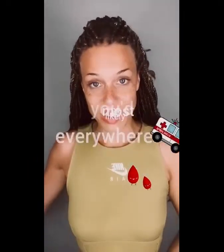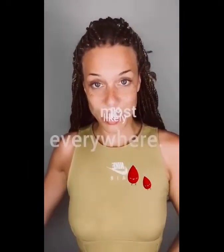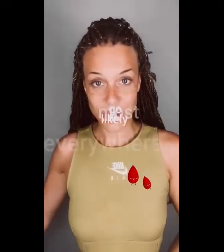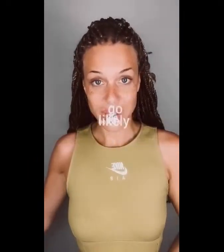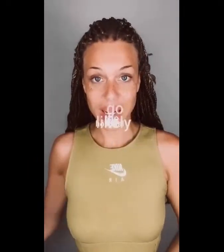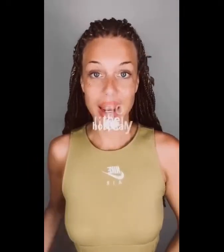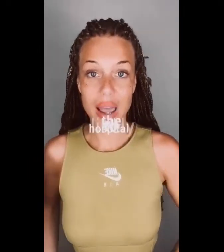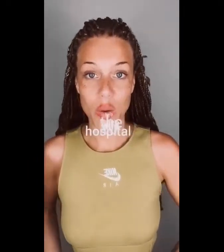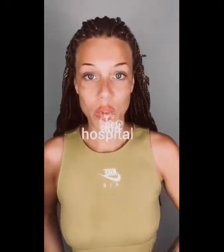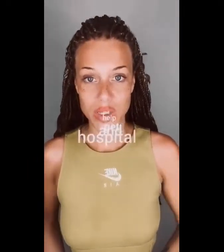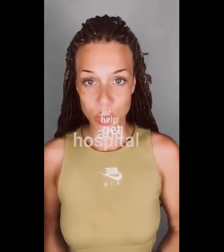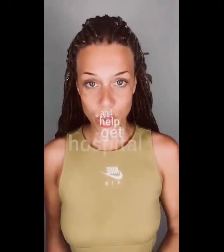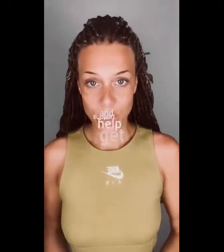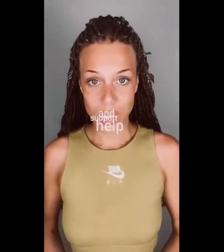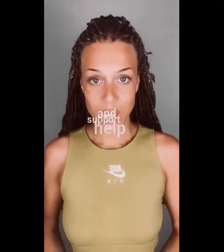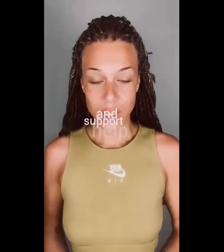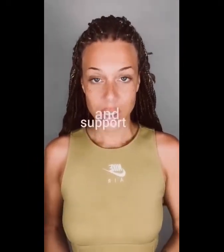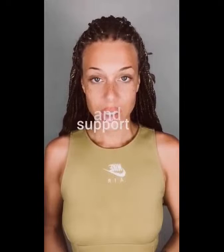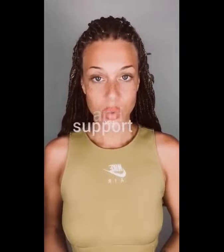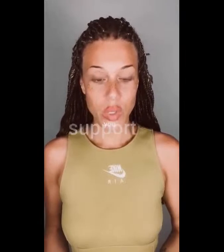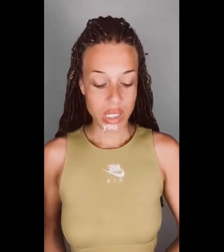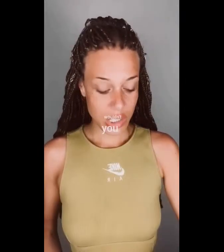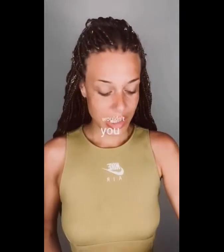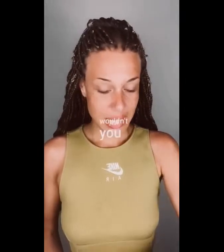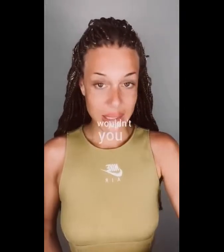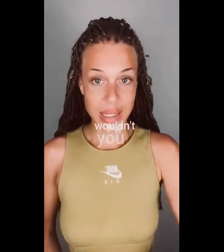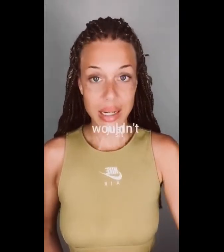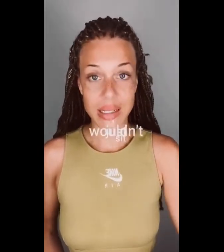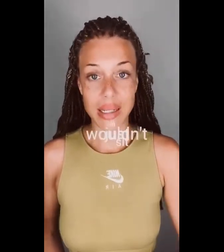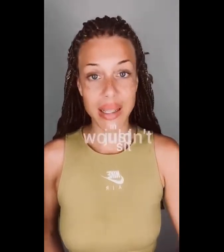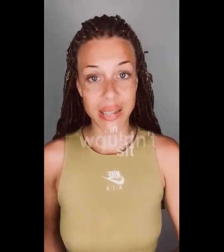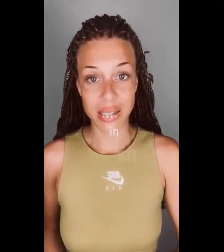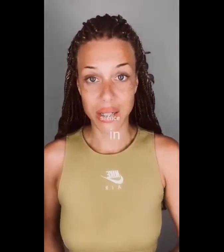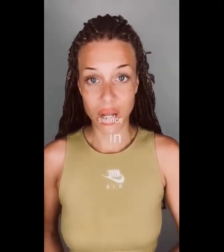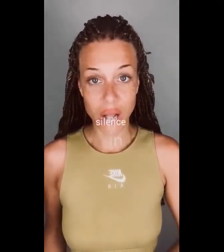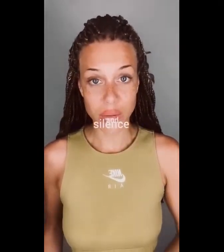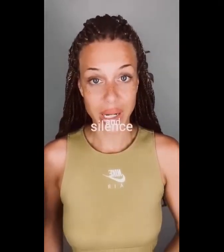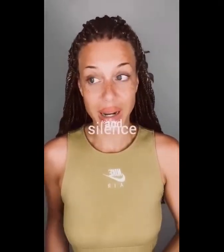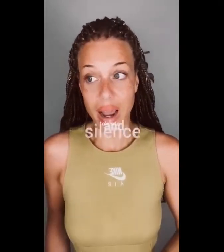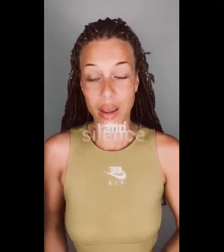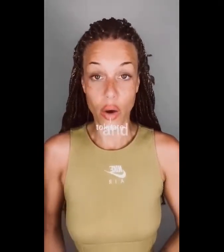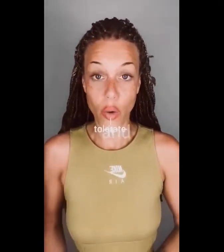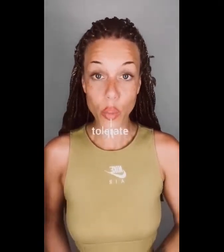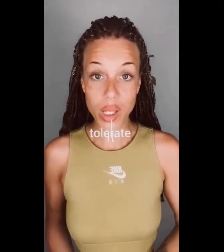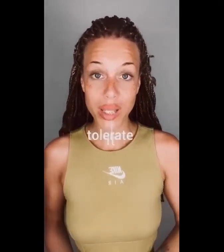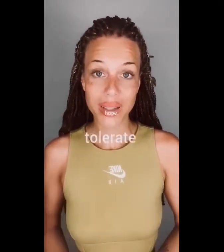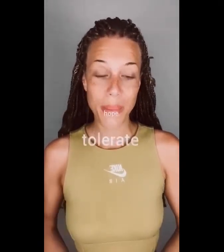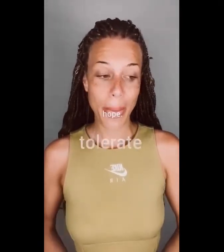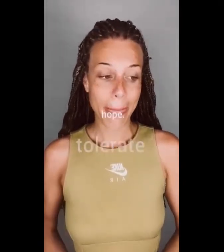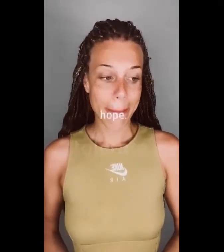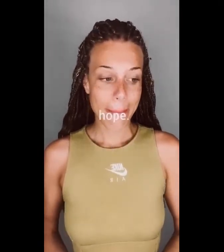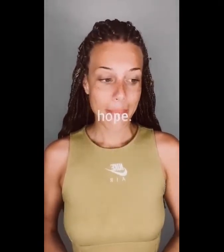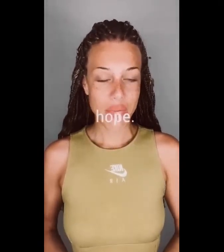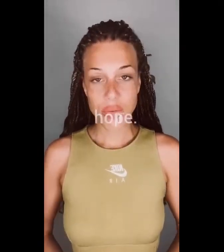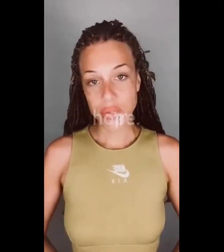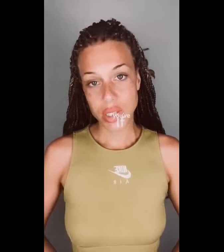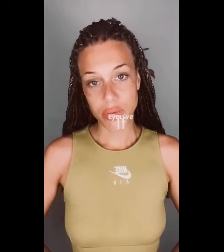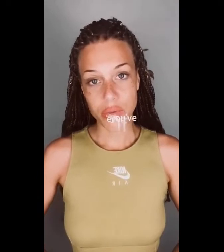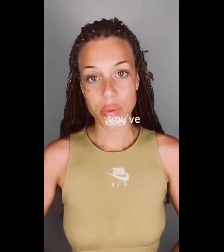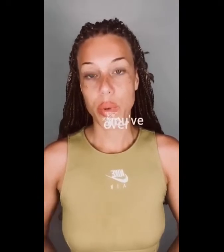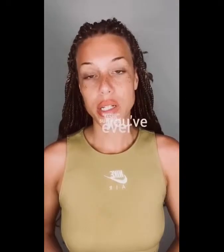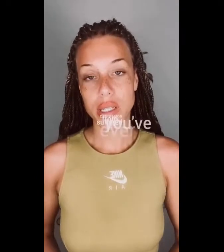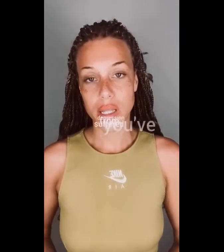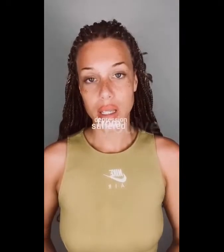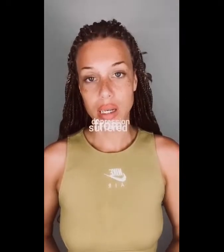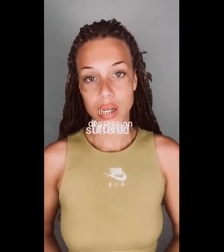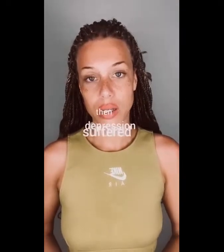likely go to the hospital and get help and support. You wouldn't just sit in silence and tolerate it, I hope. If you've ever